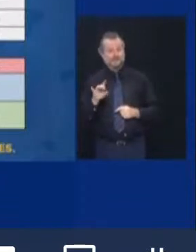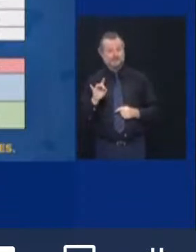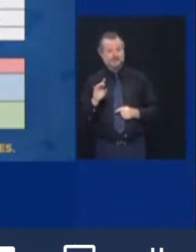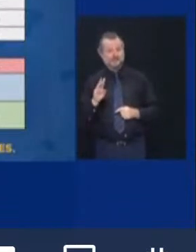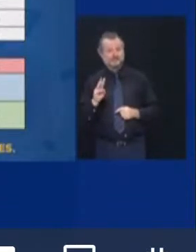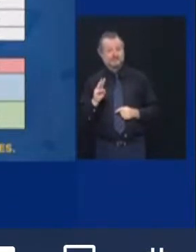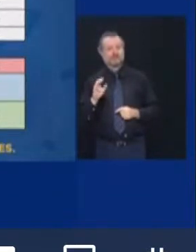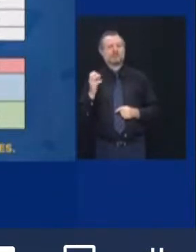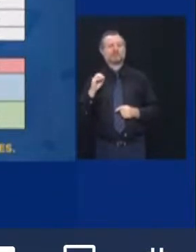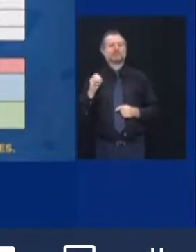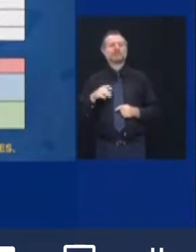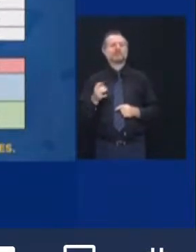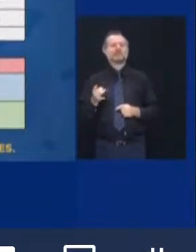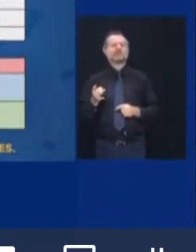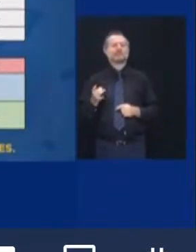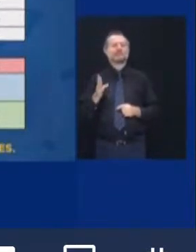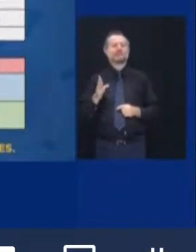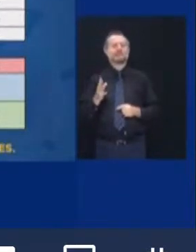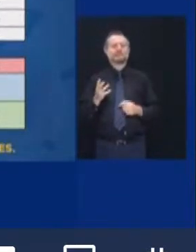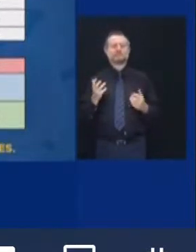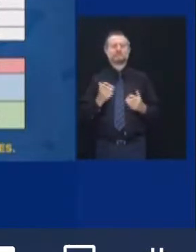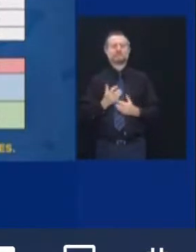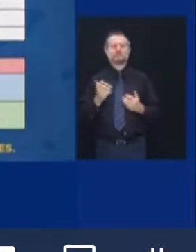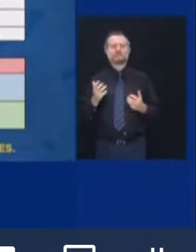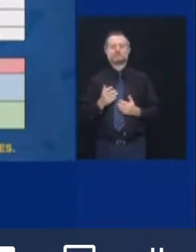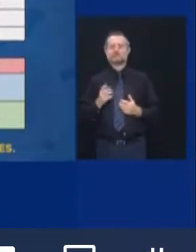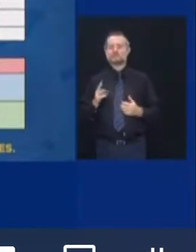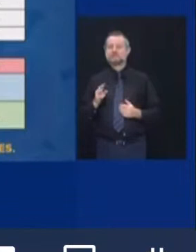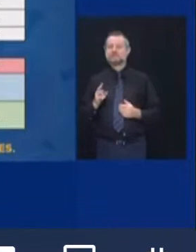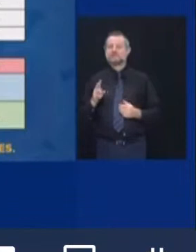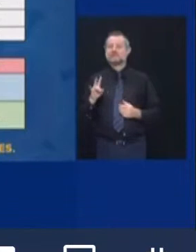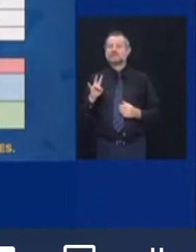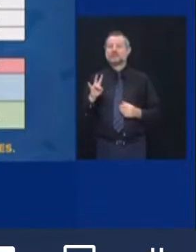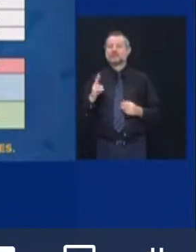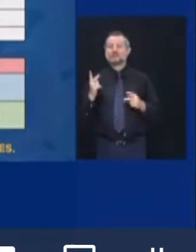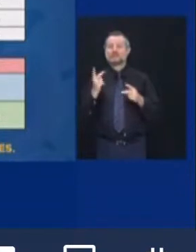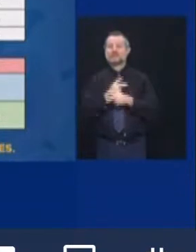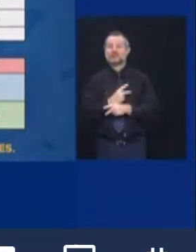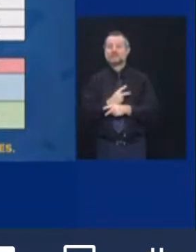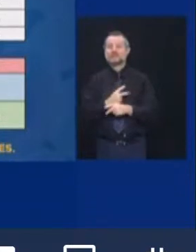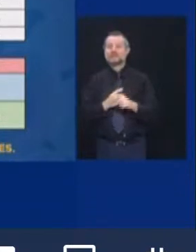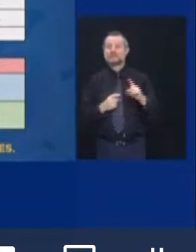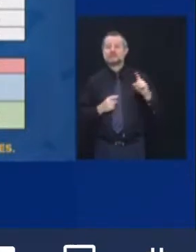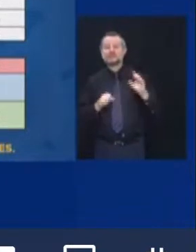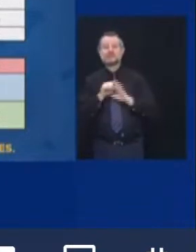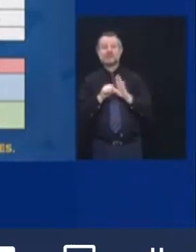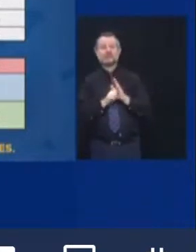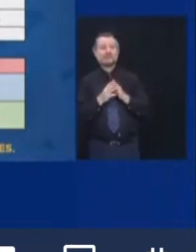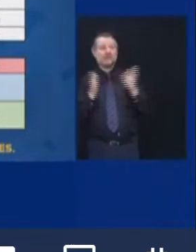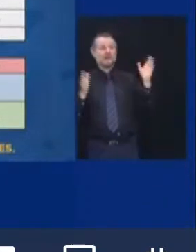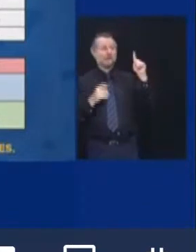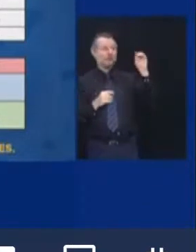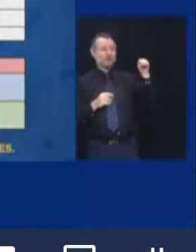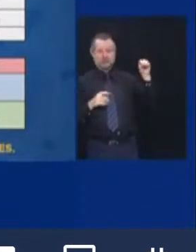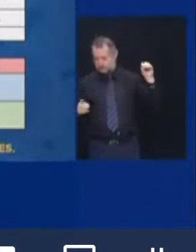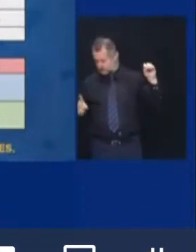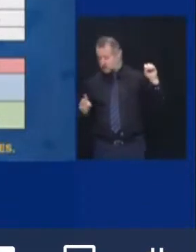That's almost 7 times the statewide rate, right? Brooklyn has made some progress, now down to about